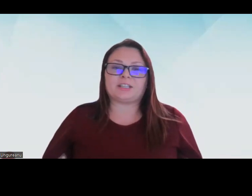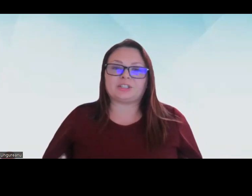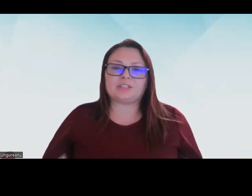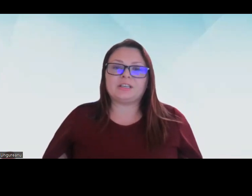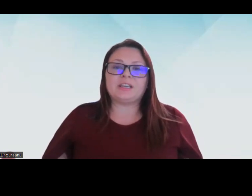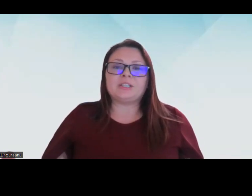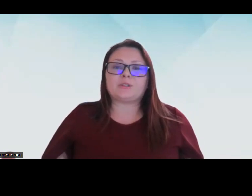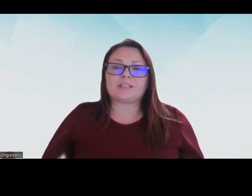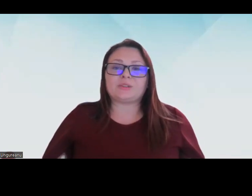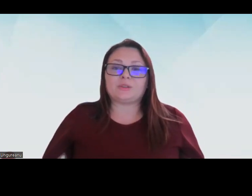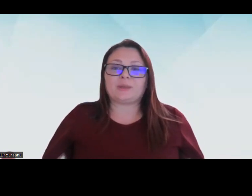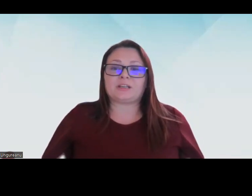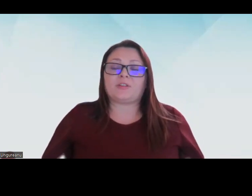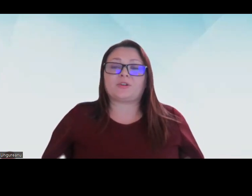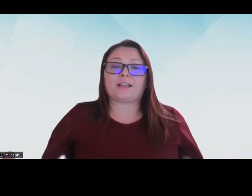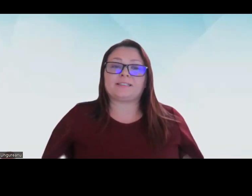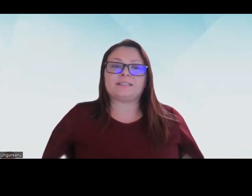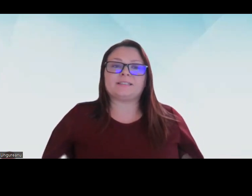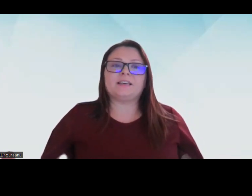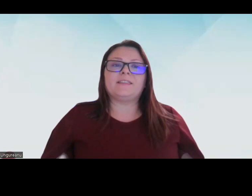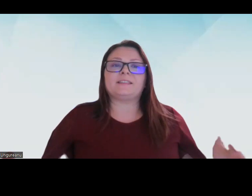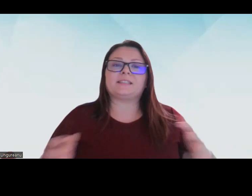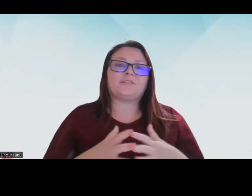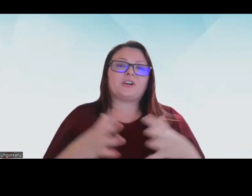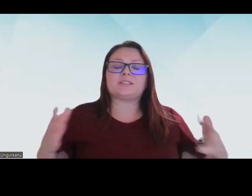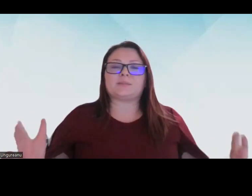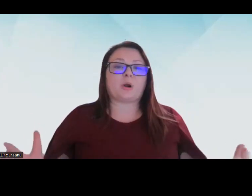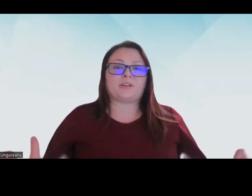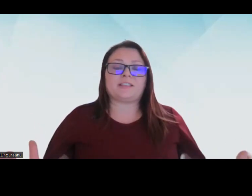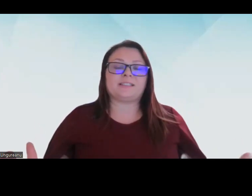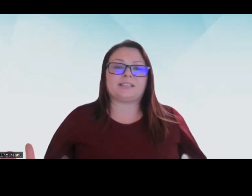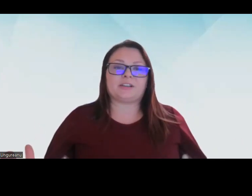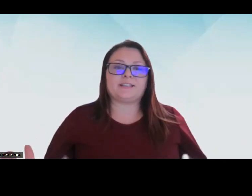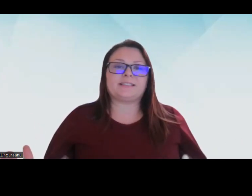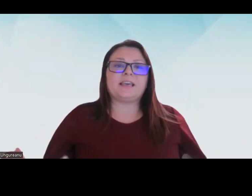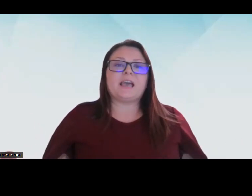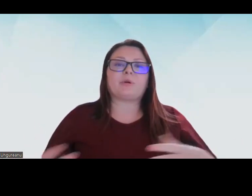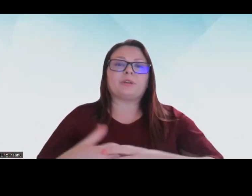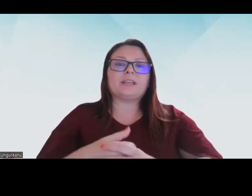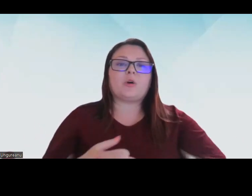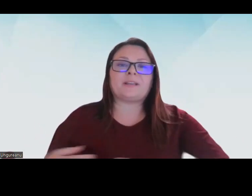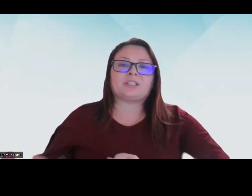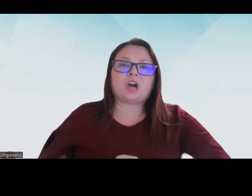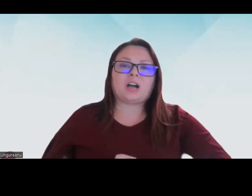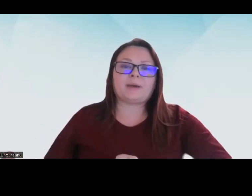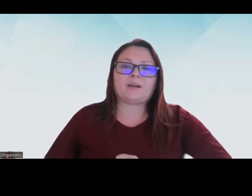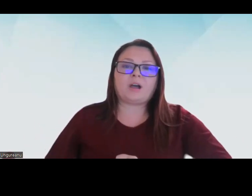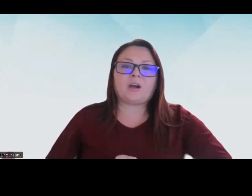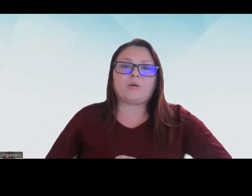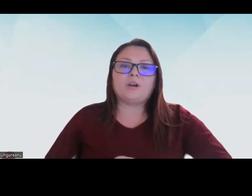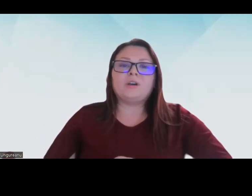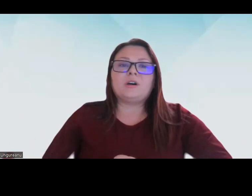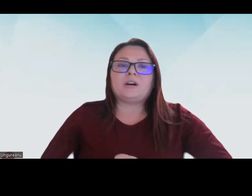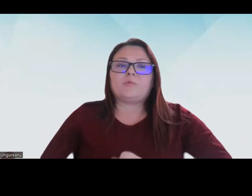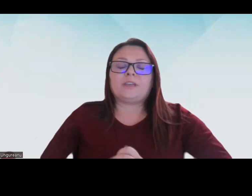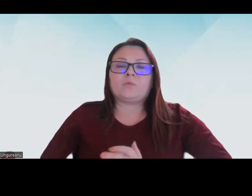different sectors to address youth mental health crisis. This is the first as part of this series, and we're really hoping to talk about